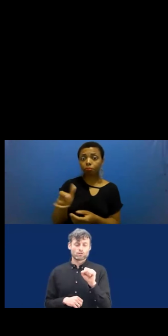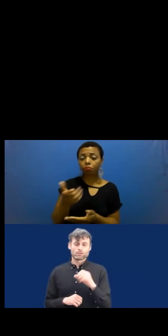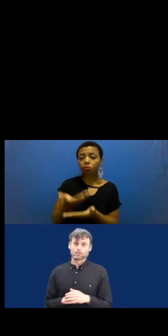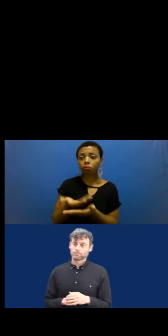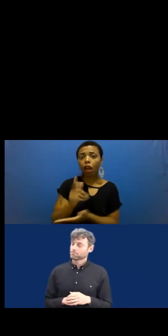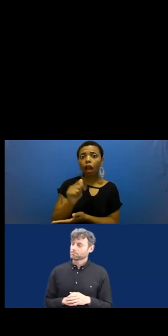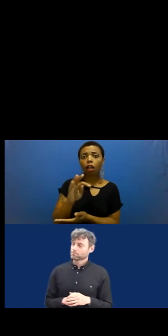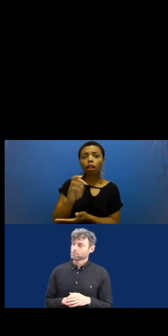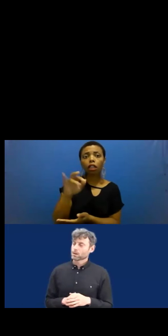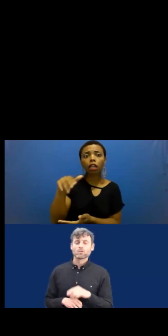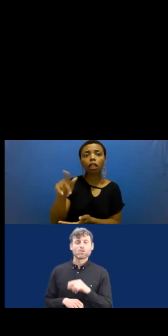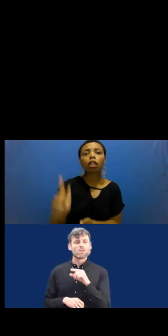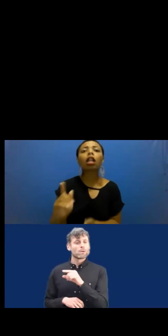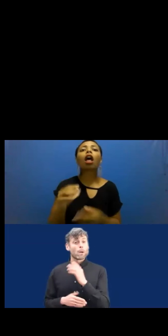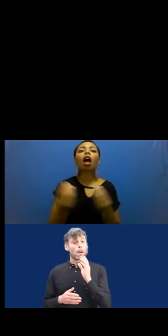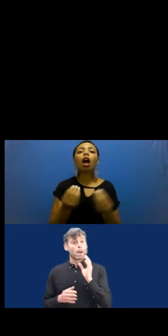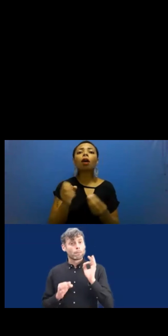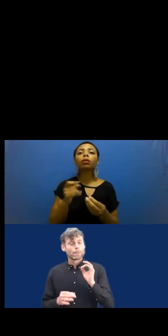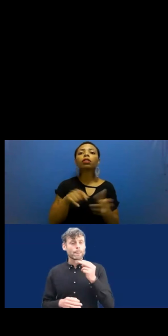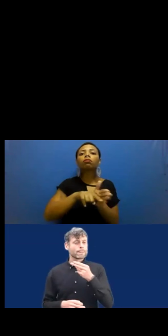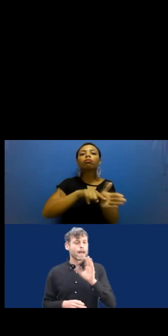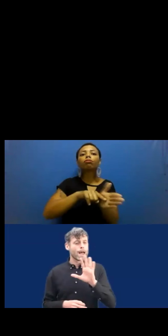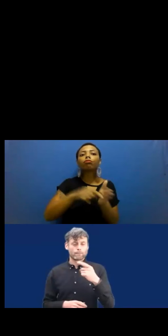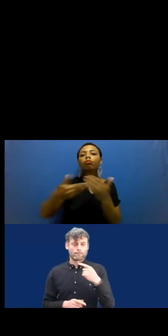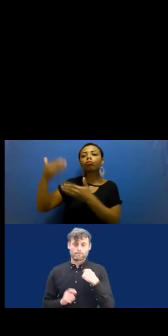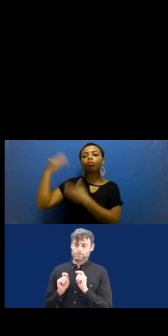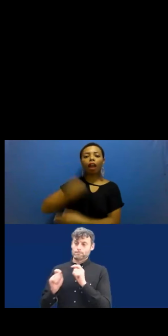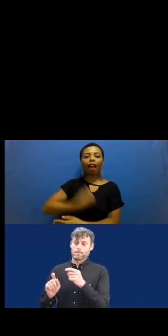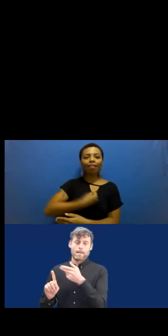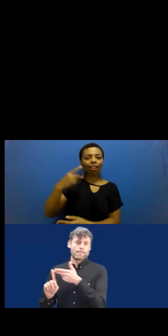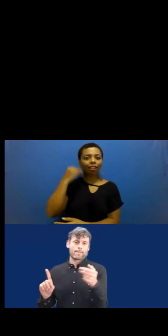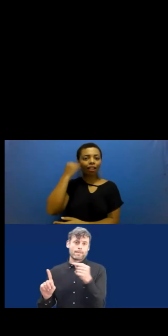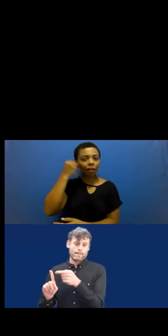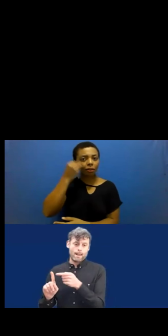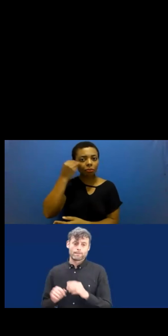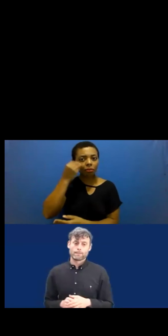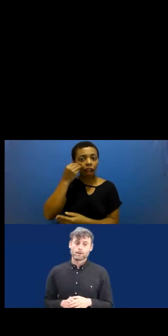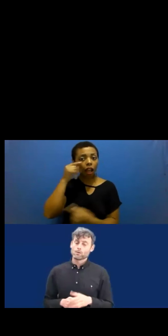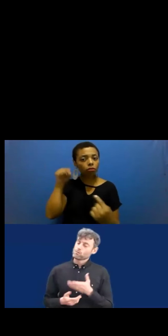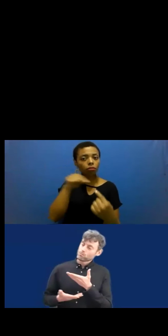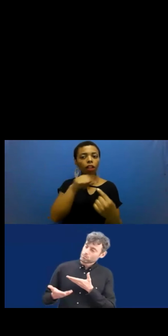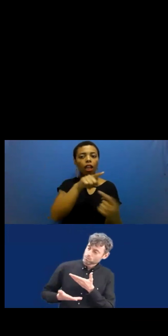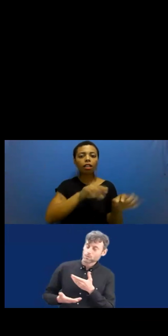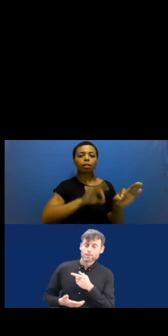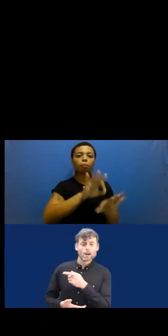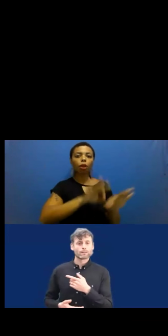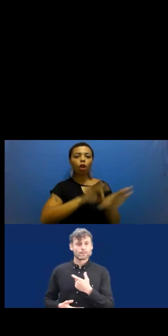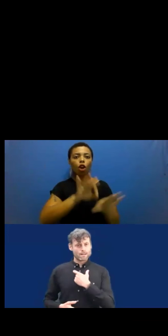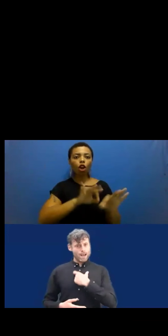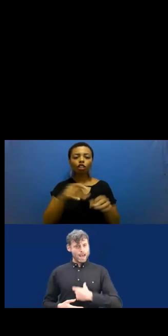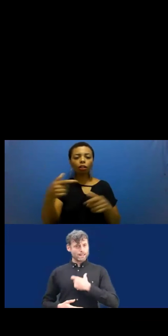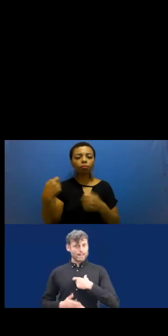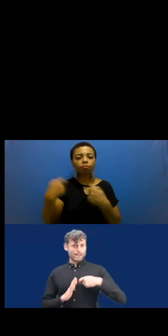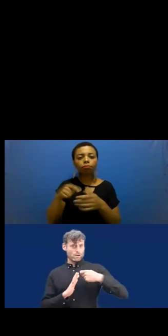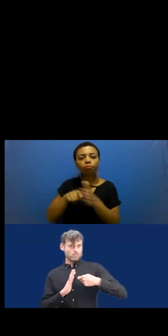to describe his current and past life journey, which is referred to as an identity project. It must be noted that János was one